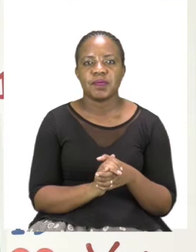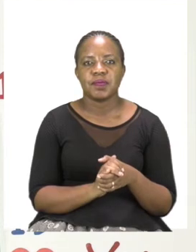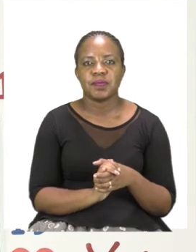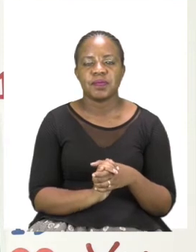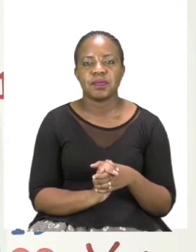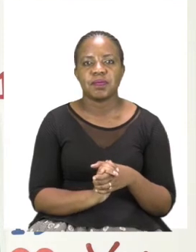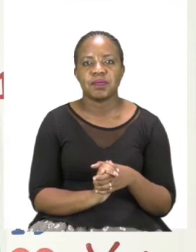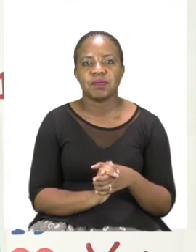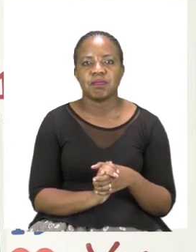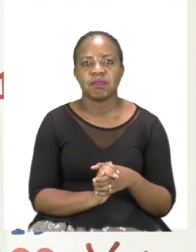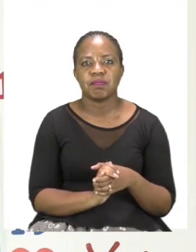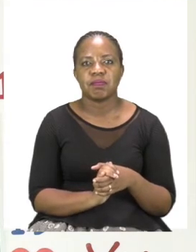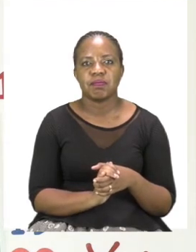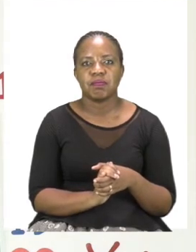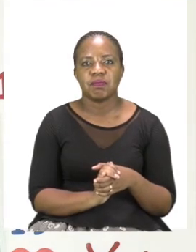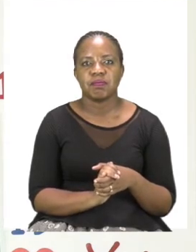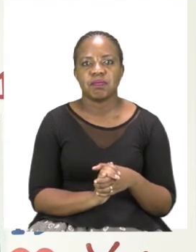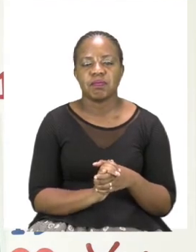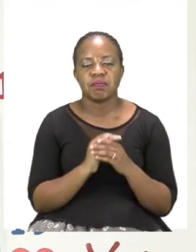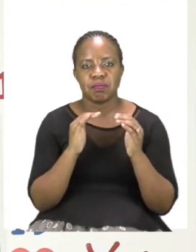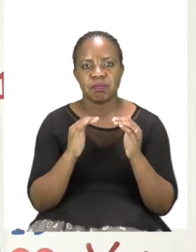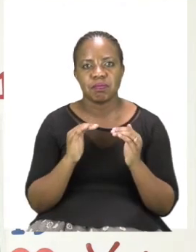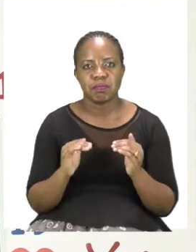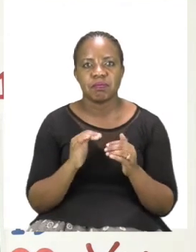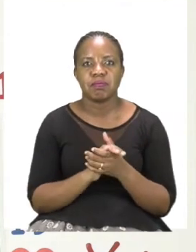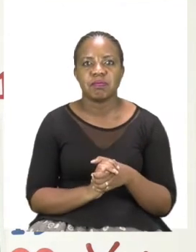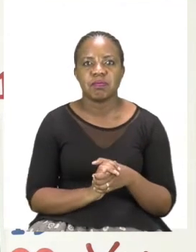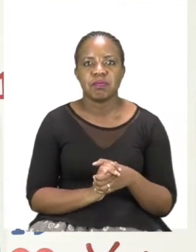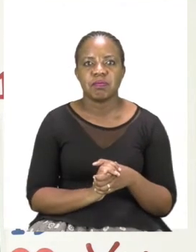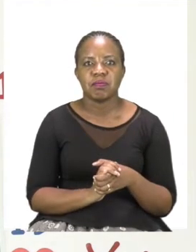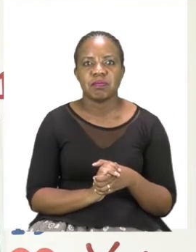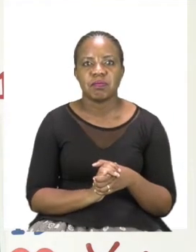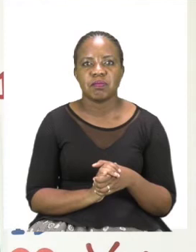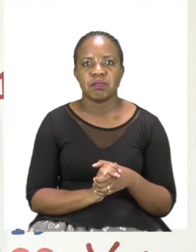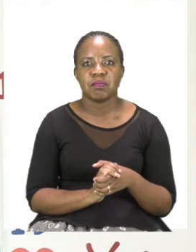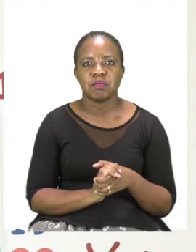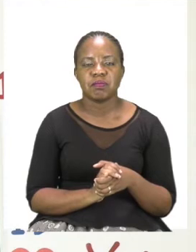85. Let's move on to the next one. The next one says